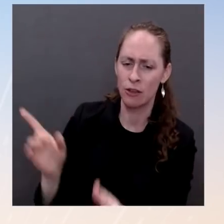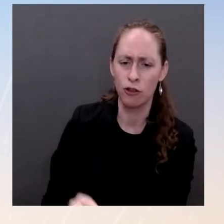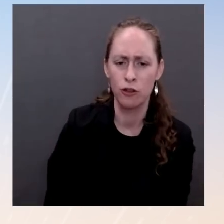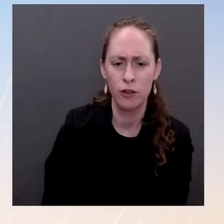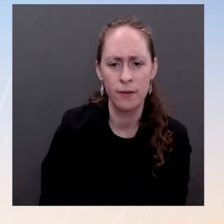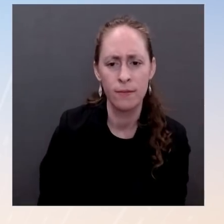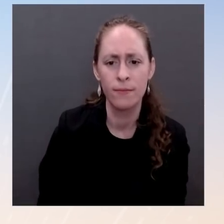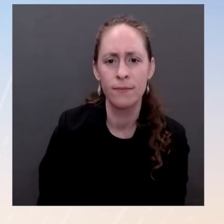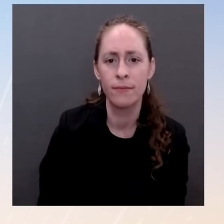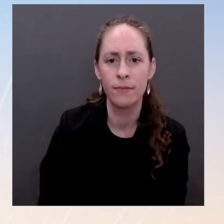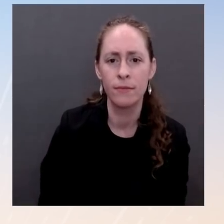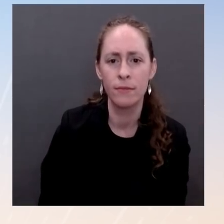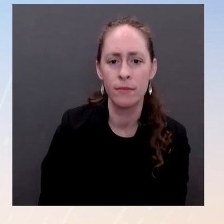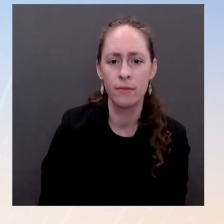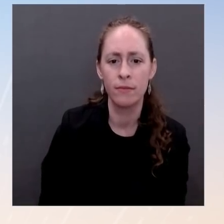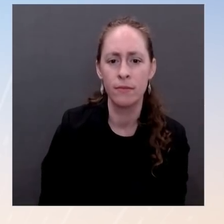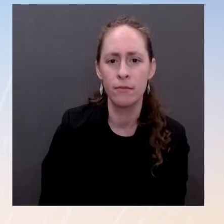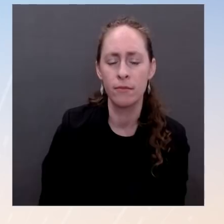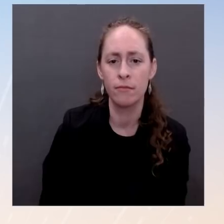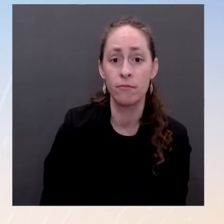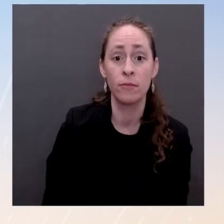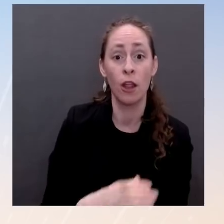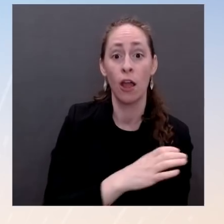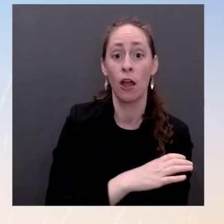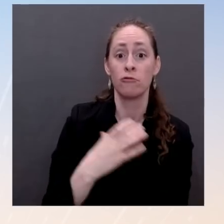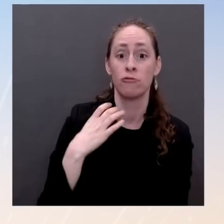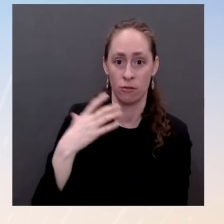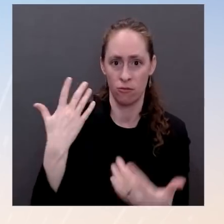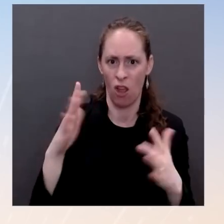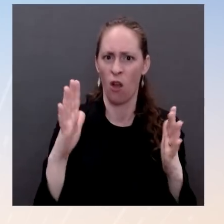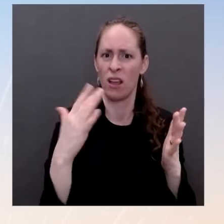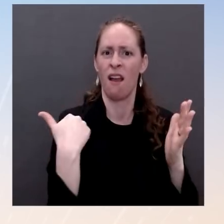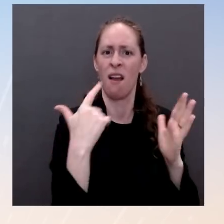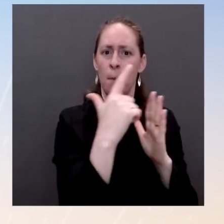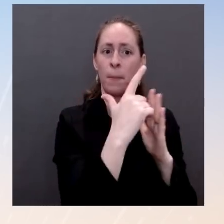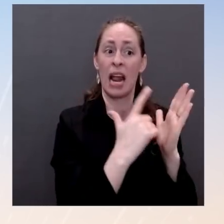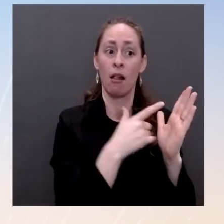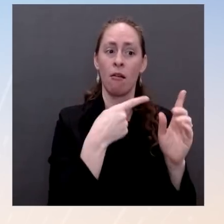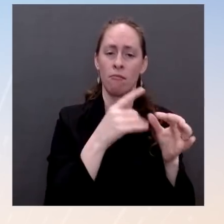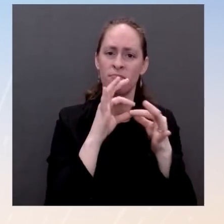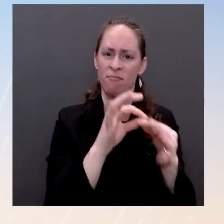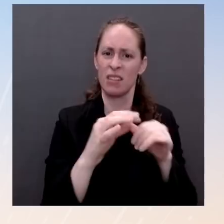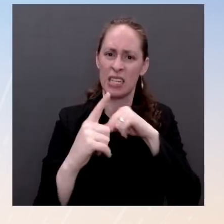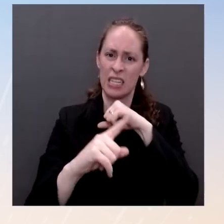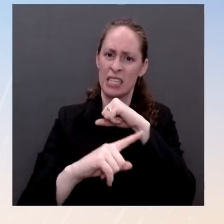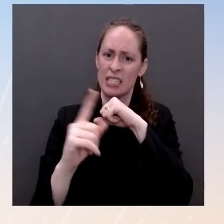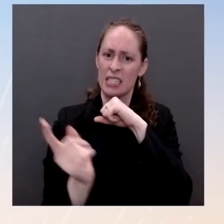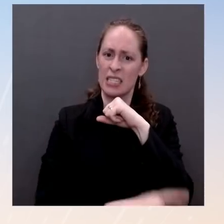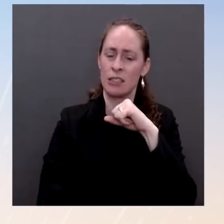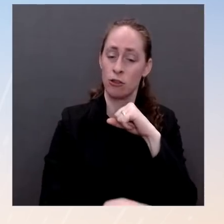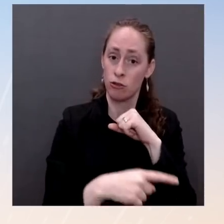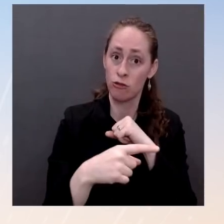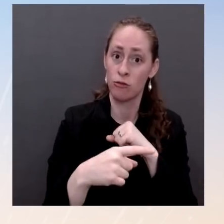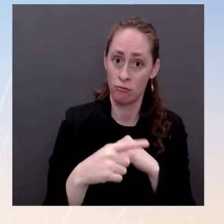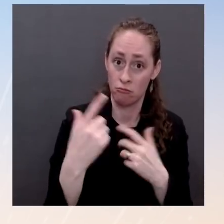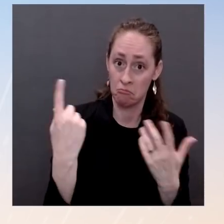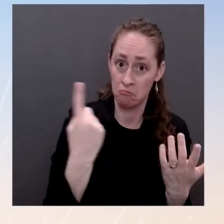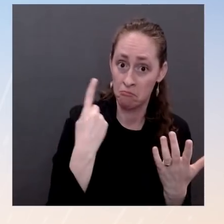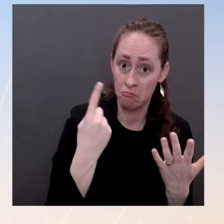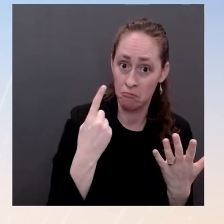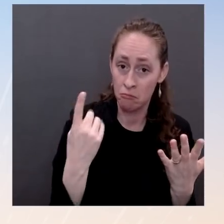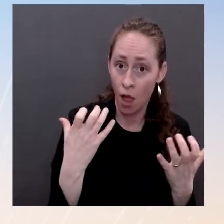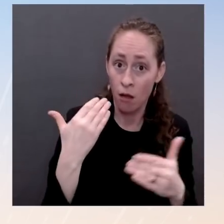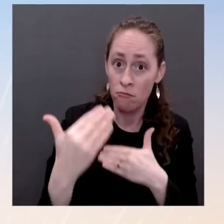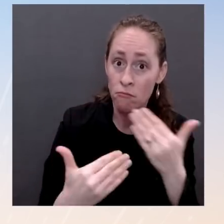this is something the administration wants to see some movement on? Is this something that you would potentially support, given that the